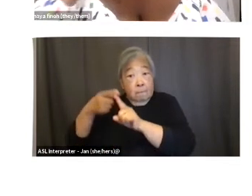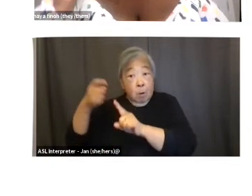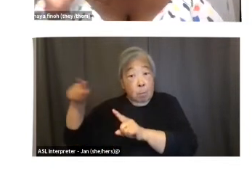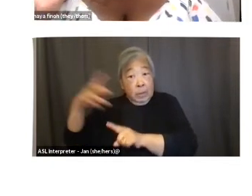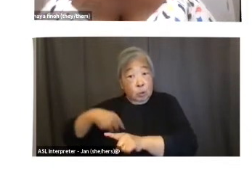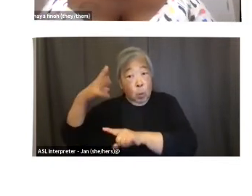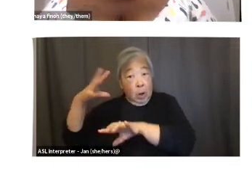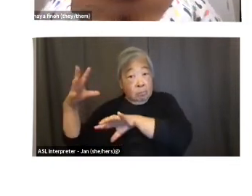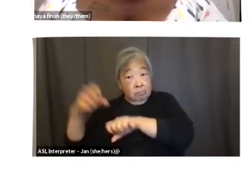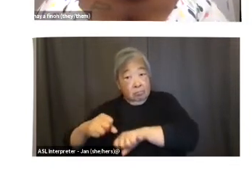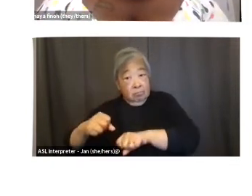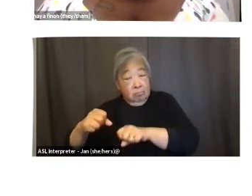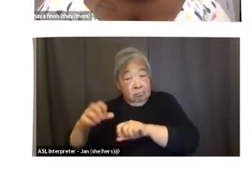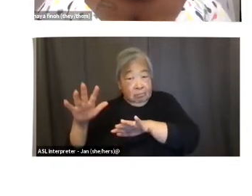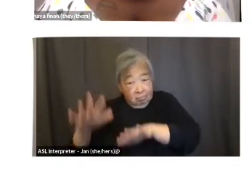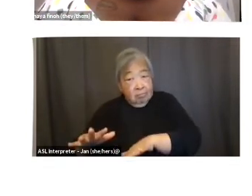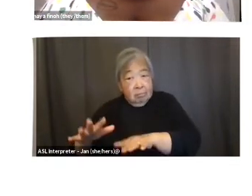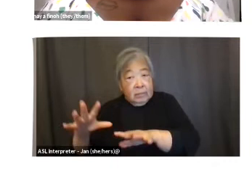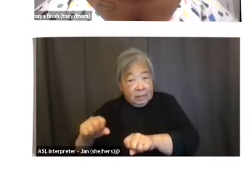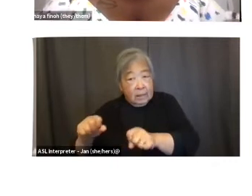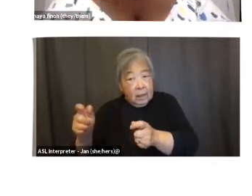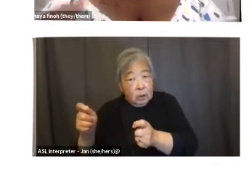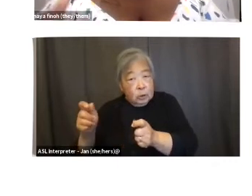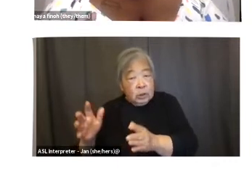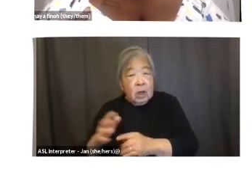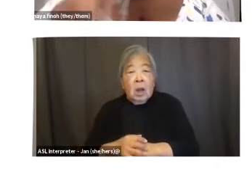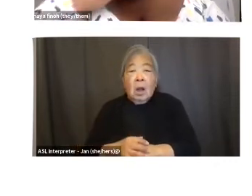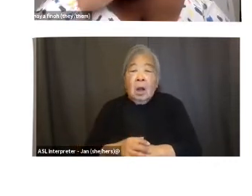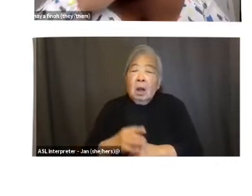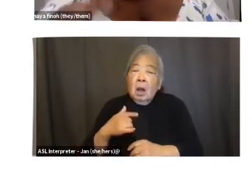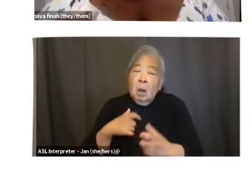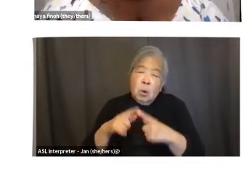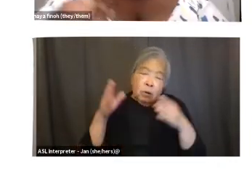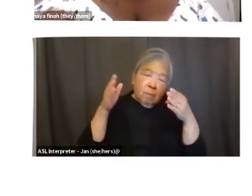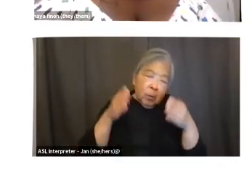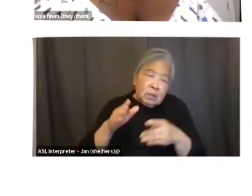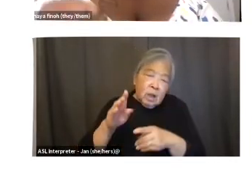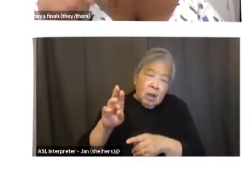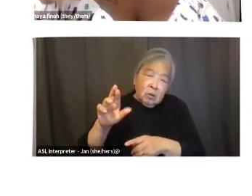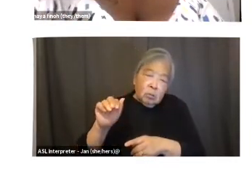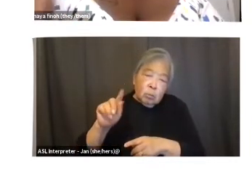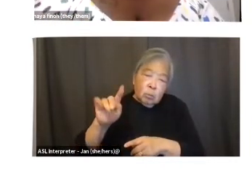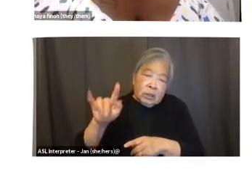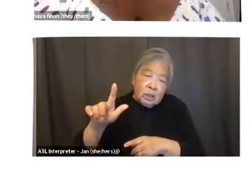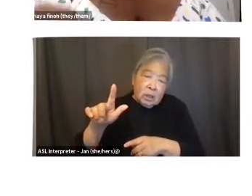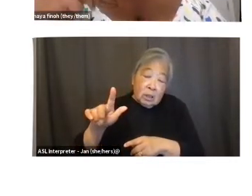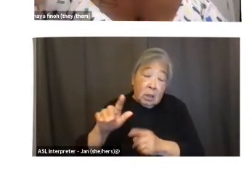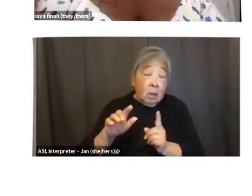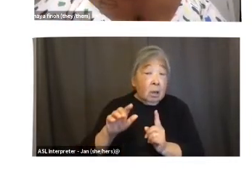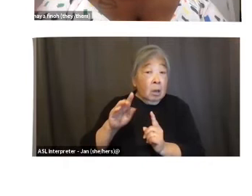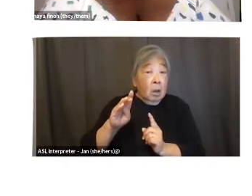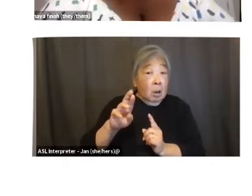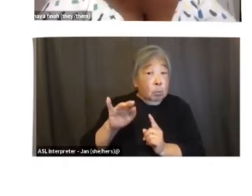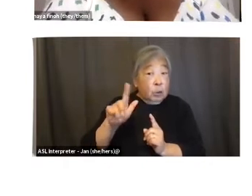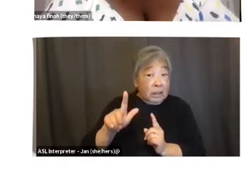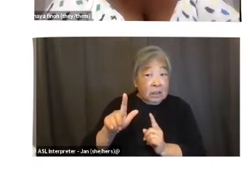So moving on, I want to focus on Brazil, in part because Brazil stole and